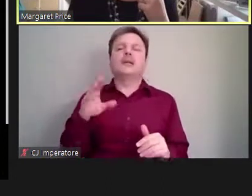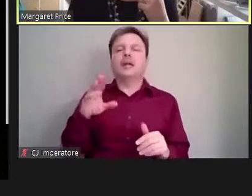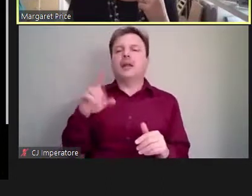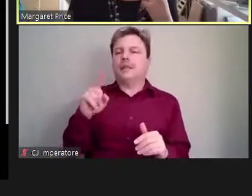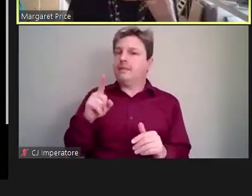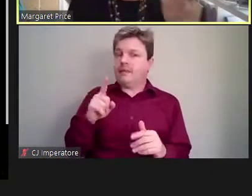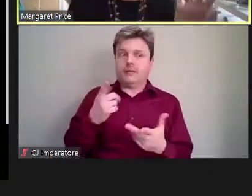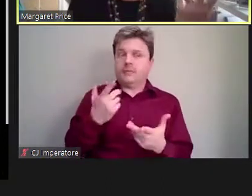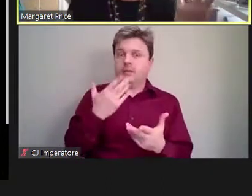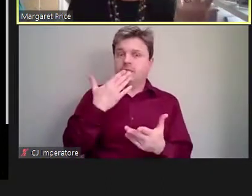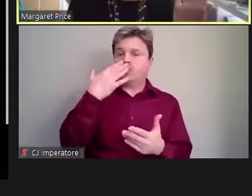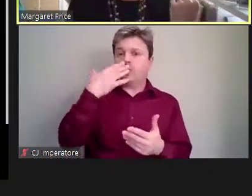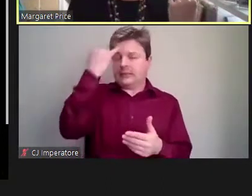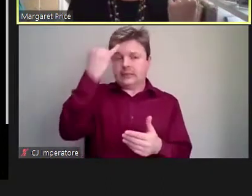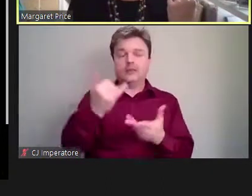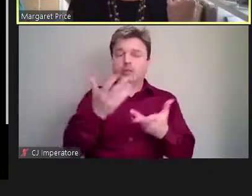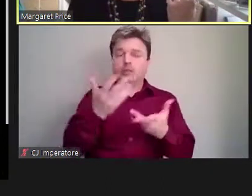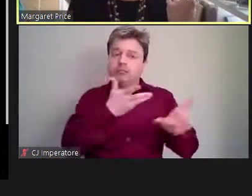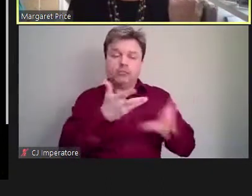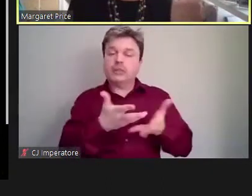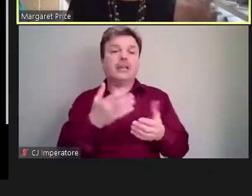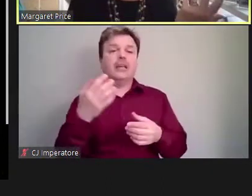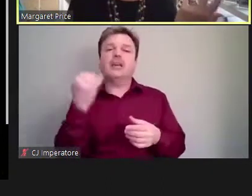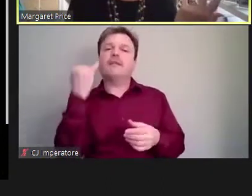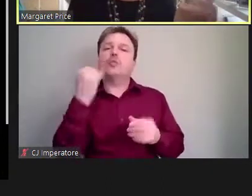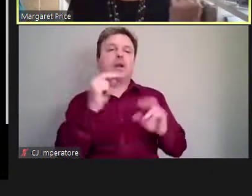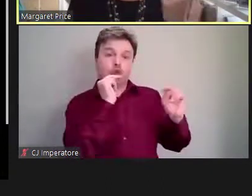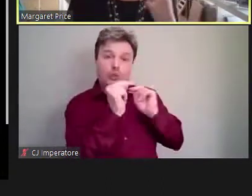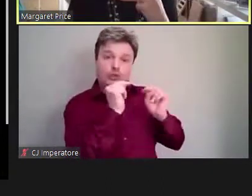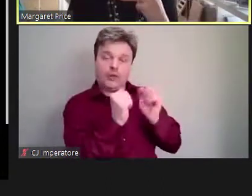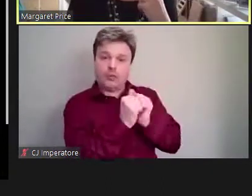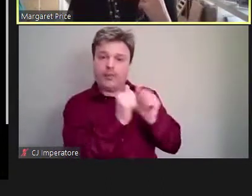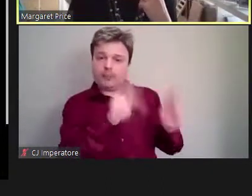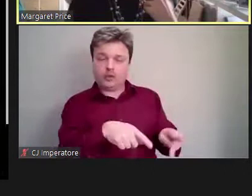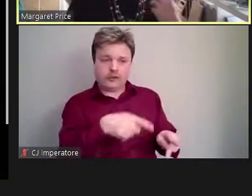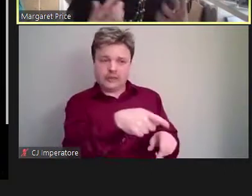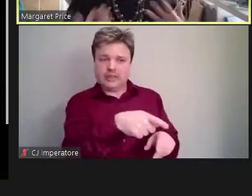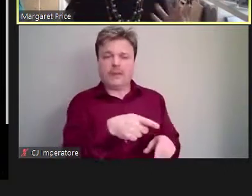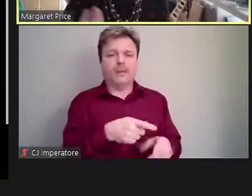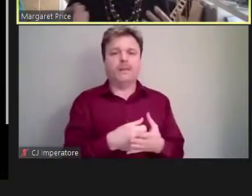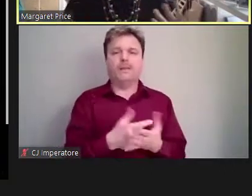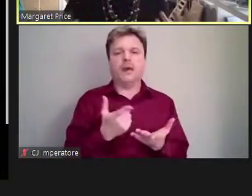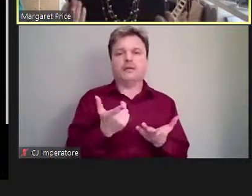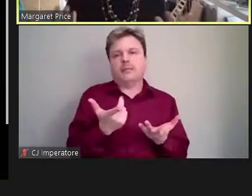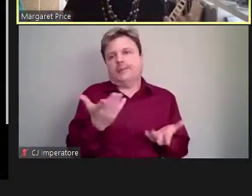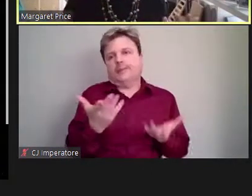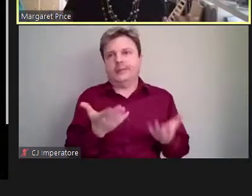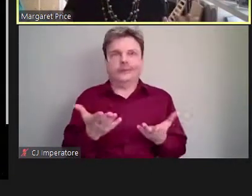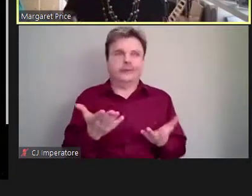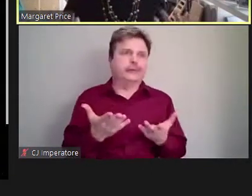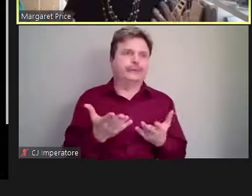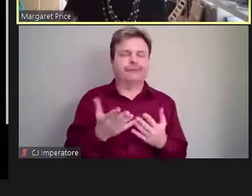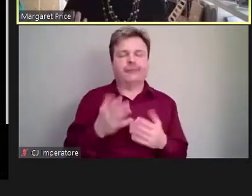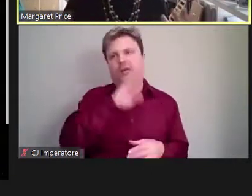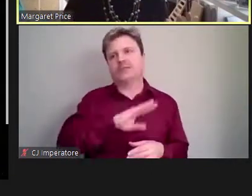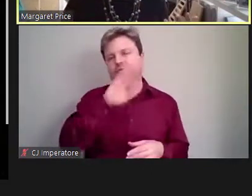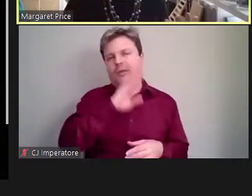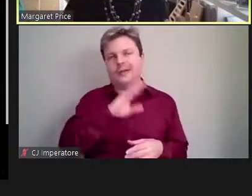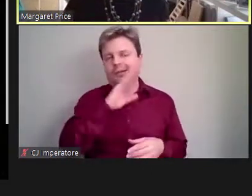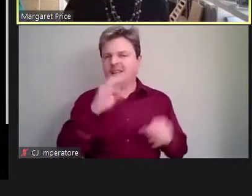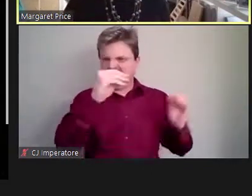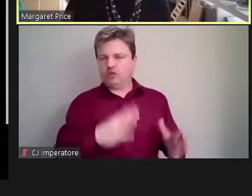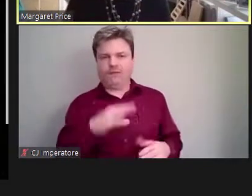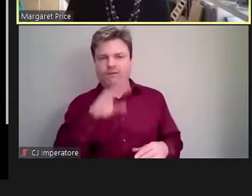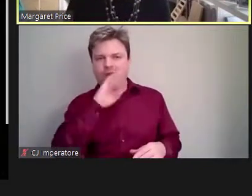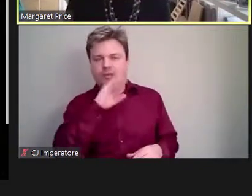to negotiate with someone deeply unpersuaded. For example, a faculty member who may be frustrated with that their classroom is